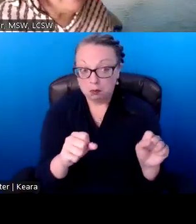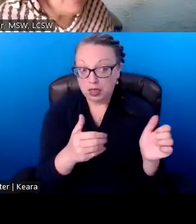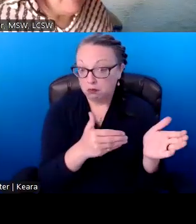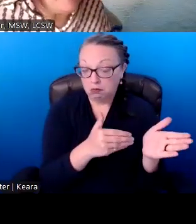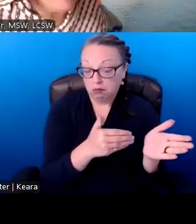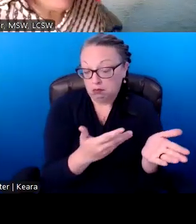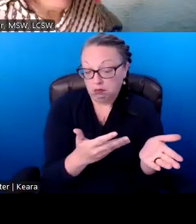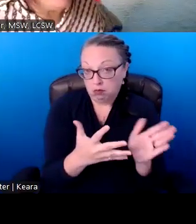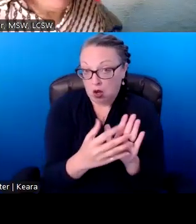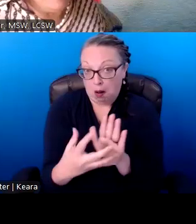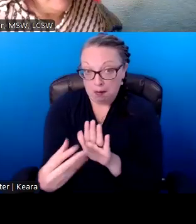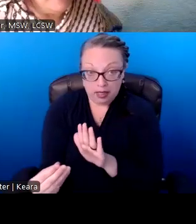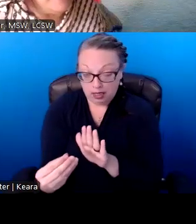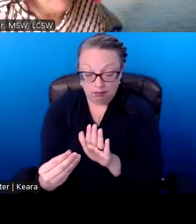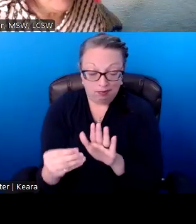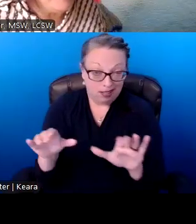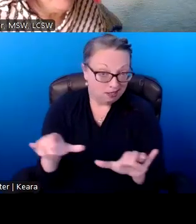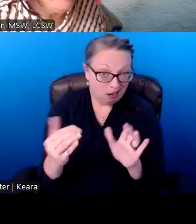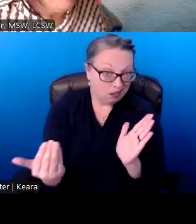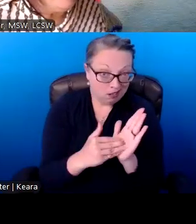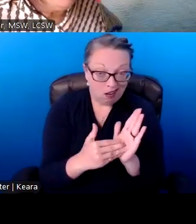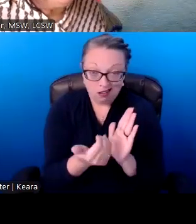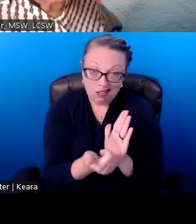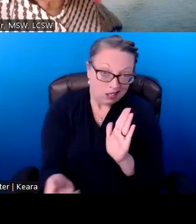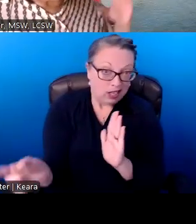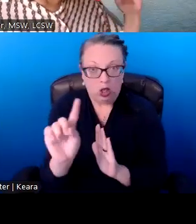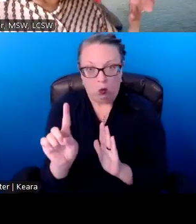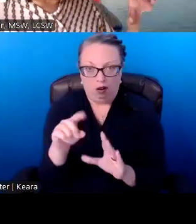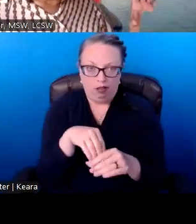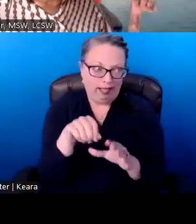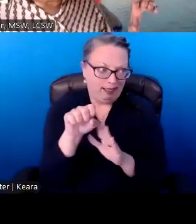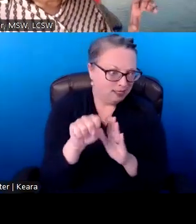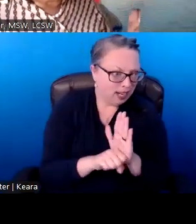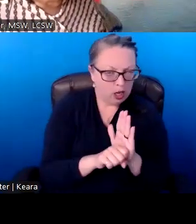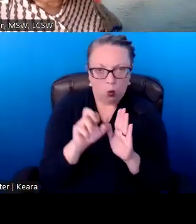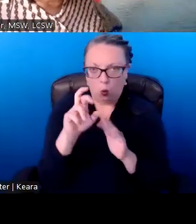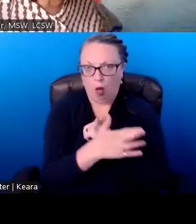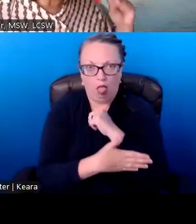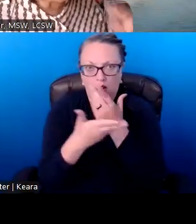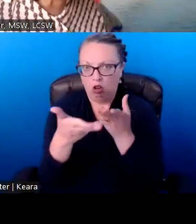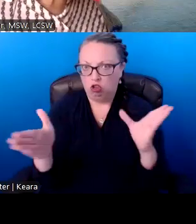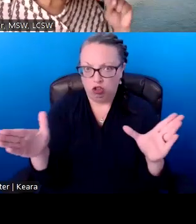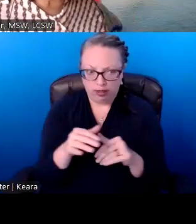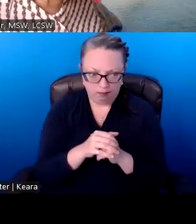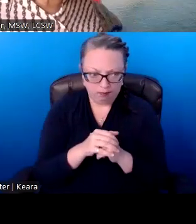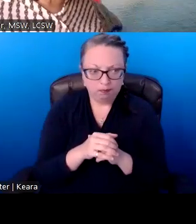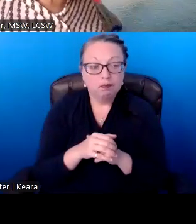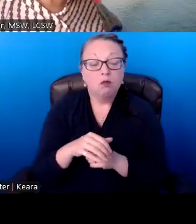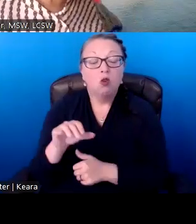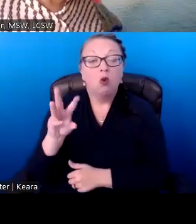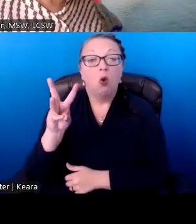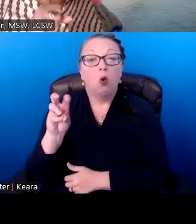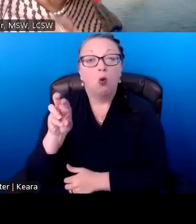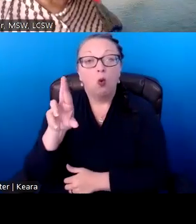like anywhere in the state, in the country. Workforce. We want the workforce